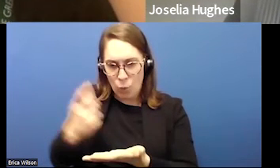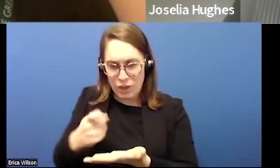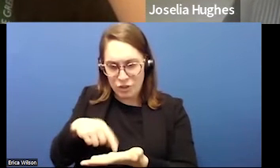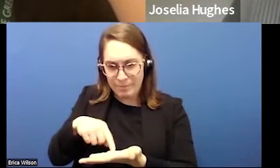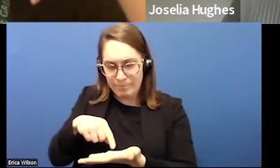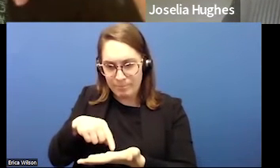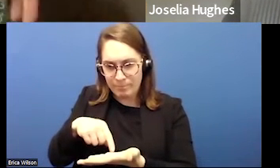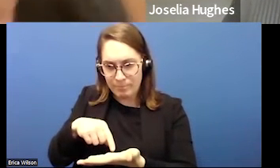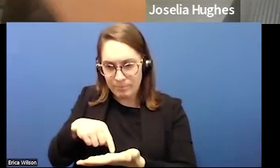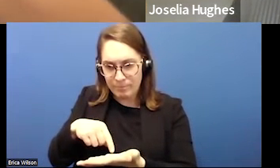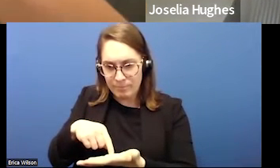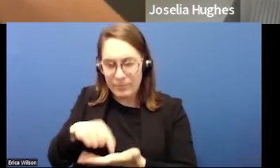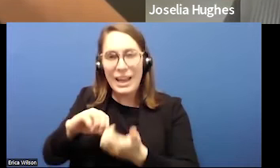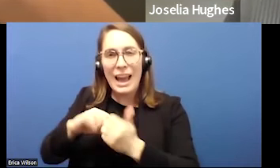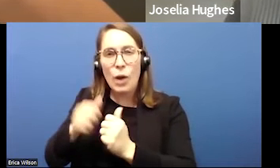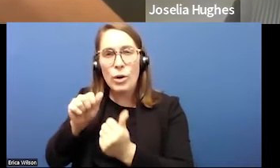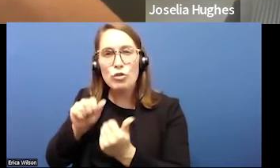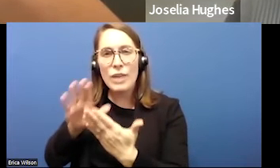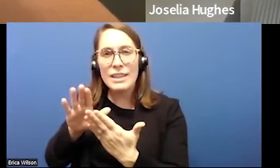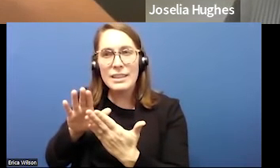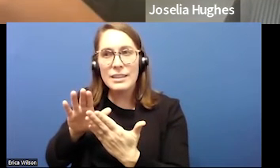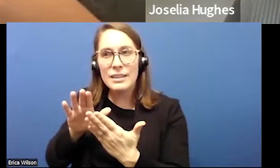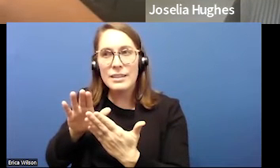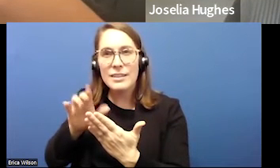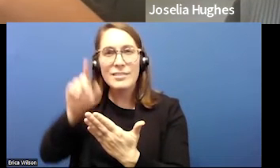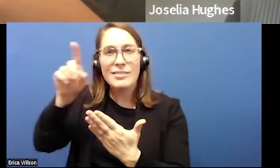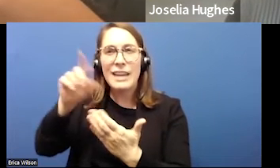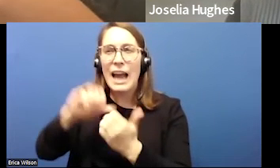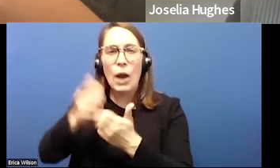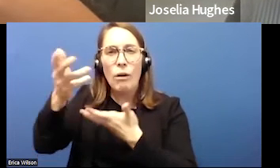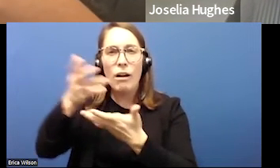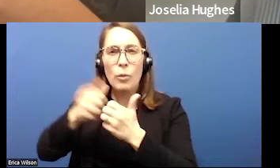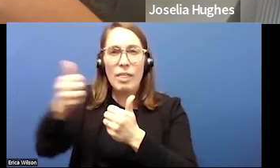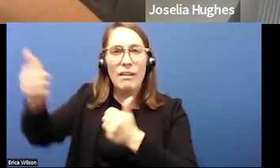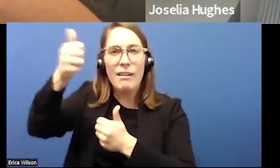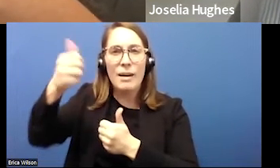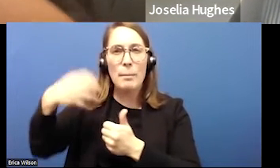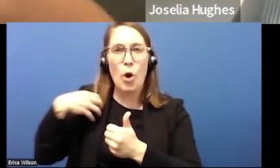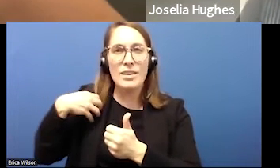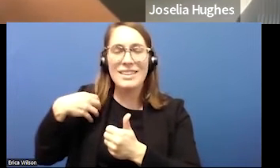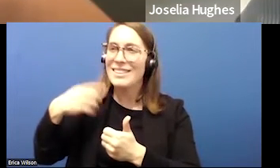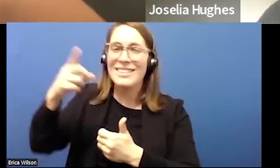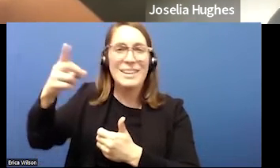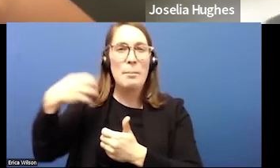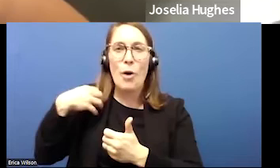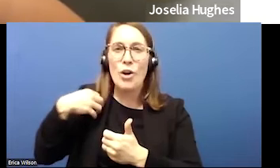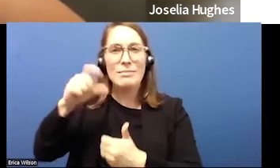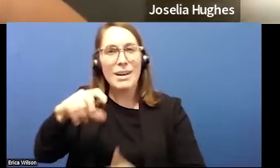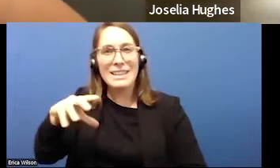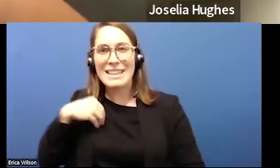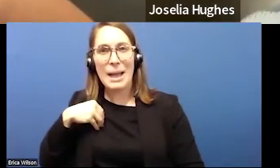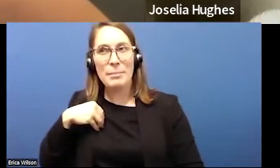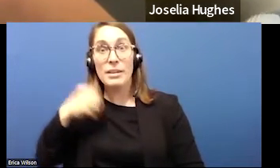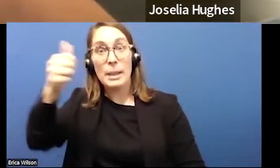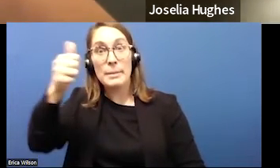in the question that asks like how to address their boss, like the boss has to understand that they